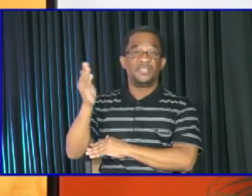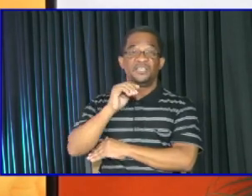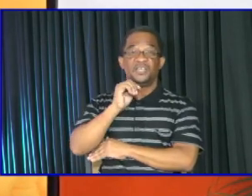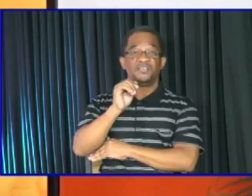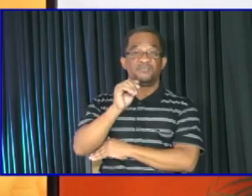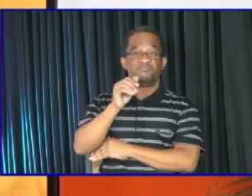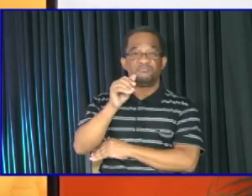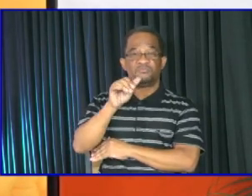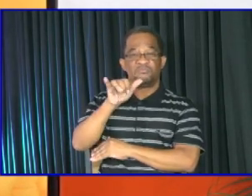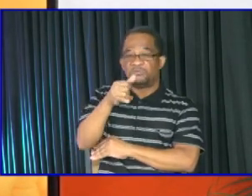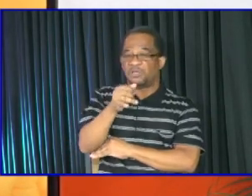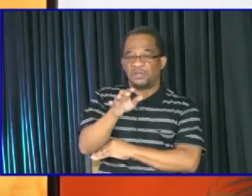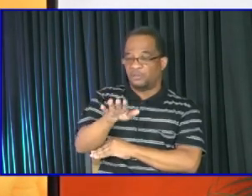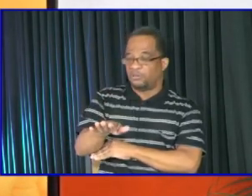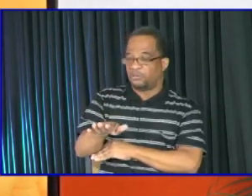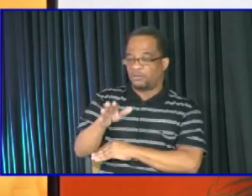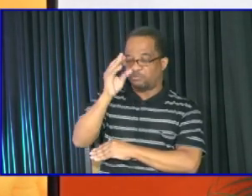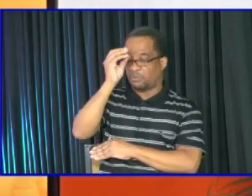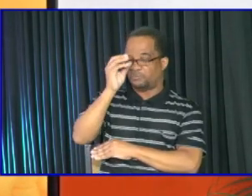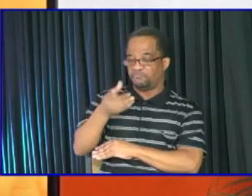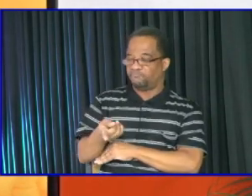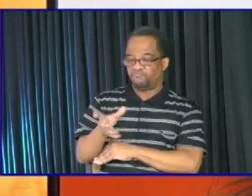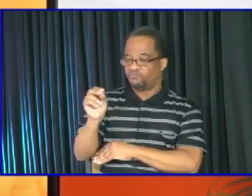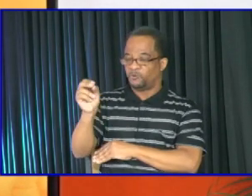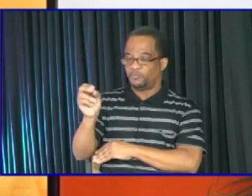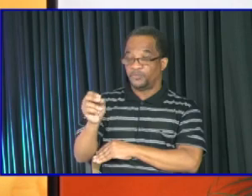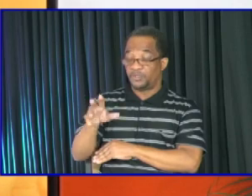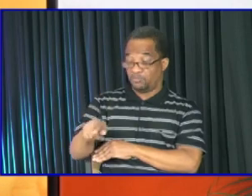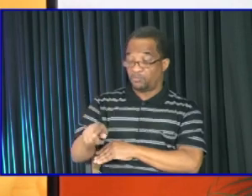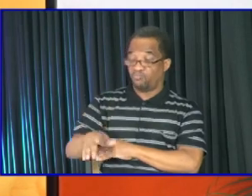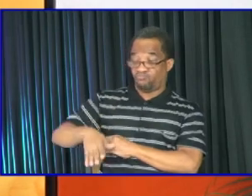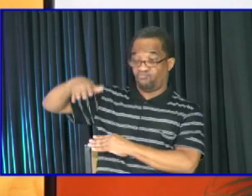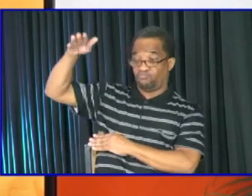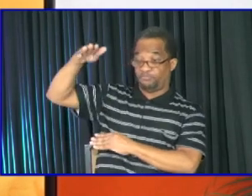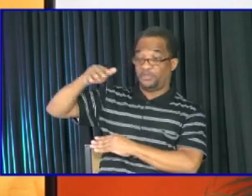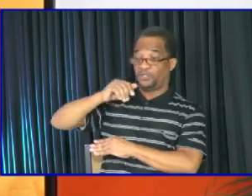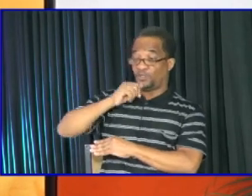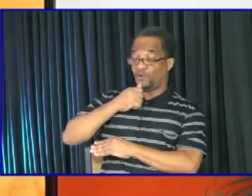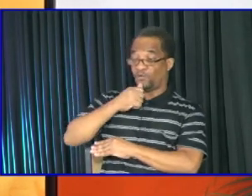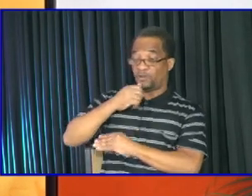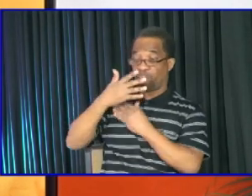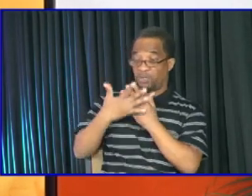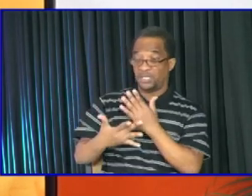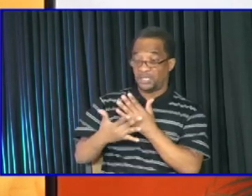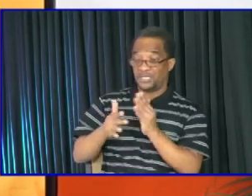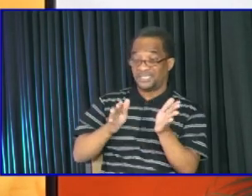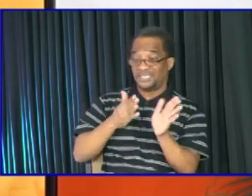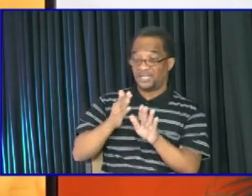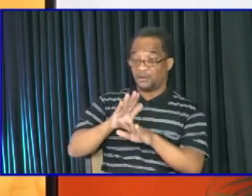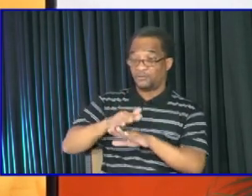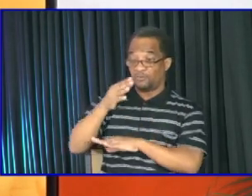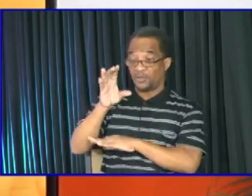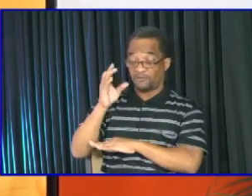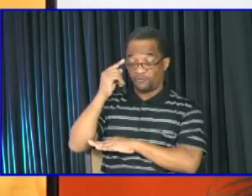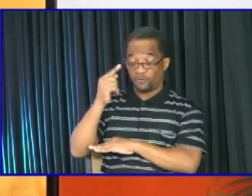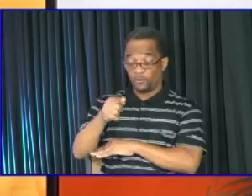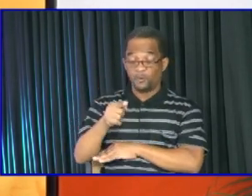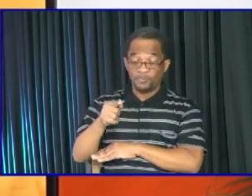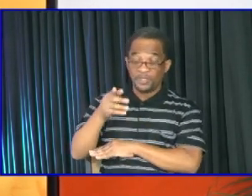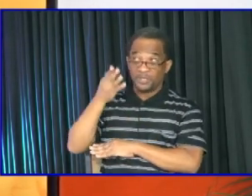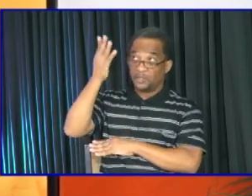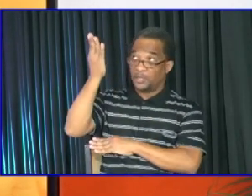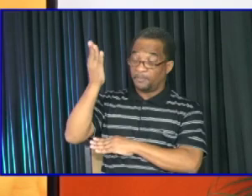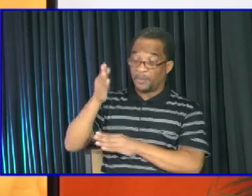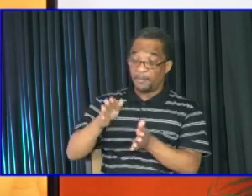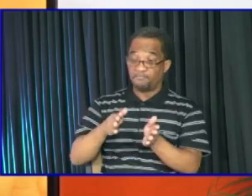little boy in a manger. He is a full-grown man who suffered and bled and died on Calvary's cross. He was